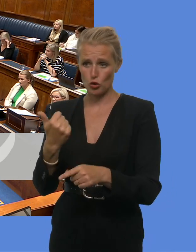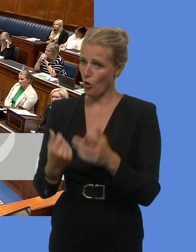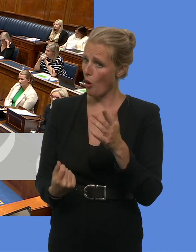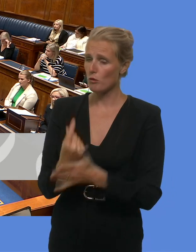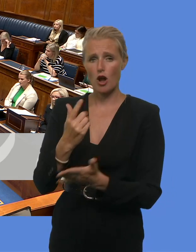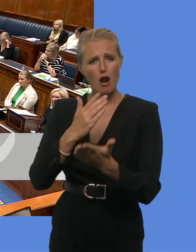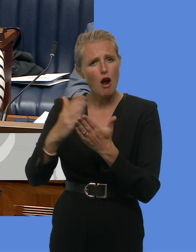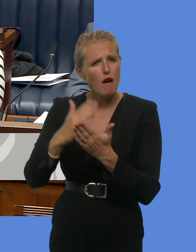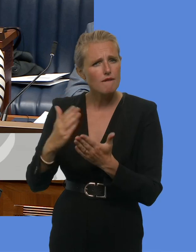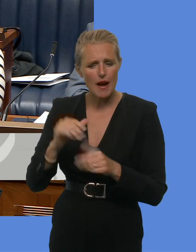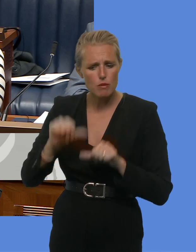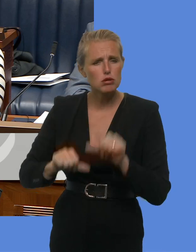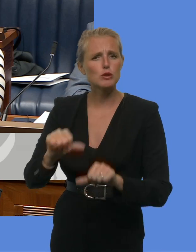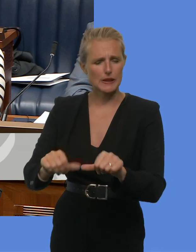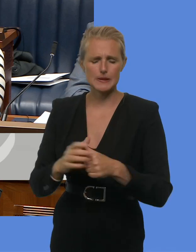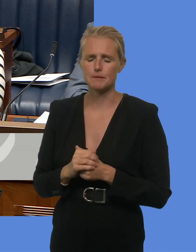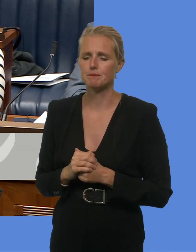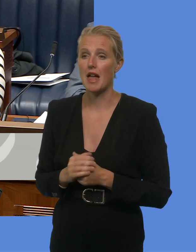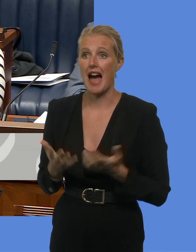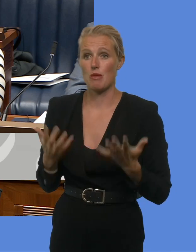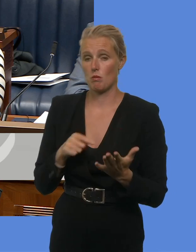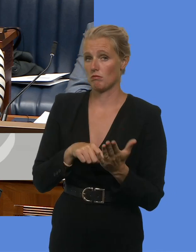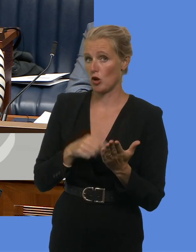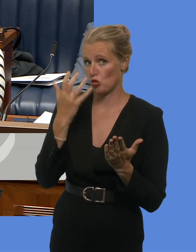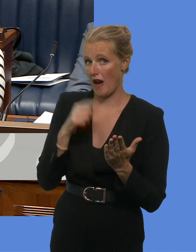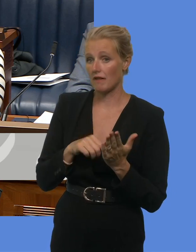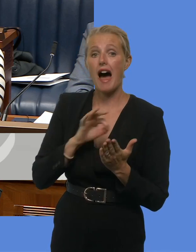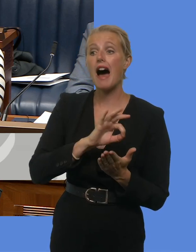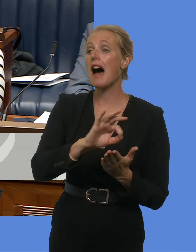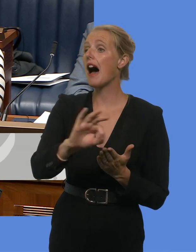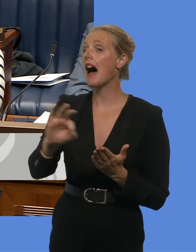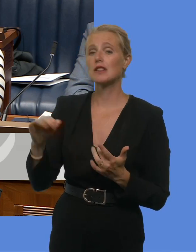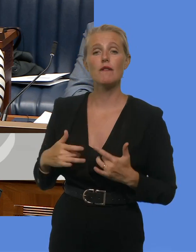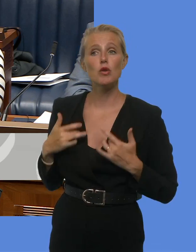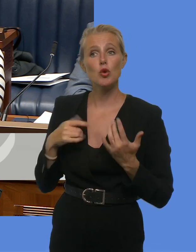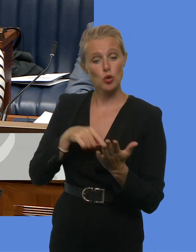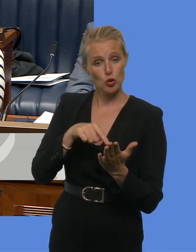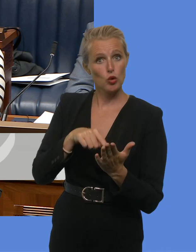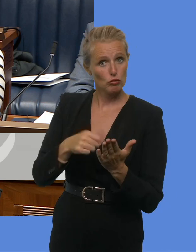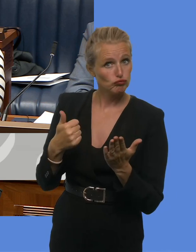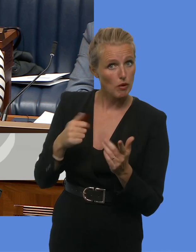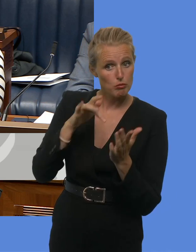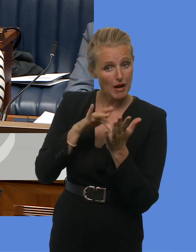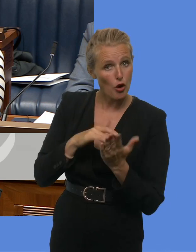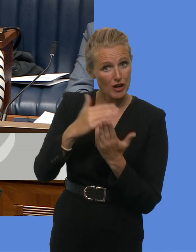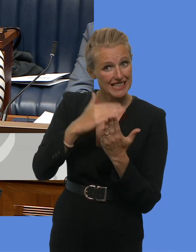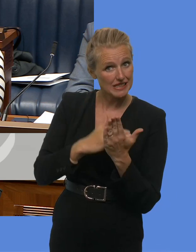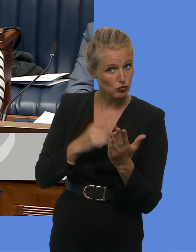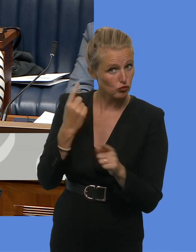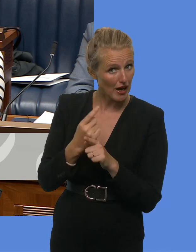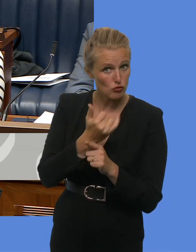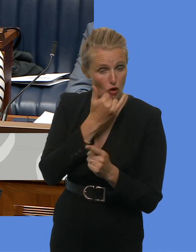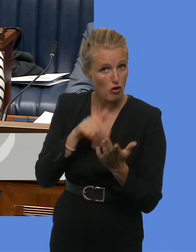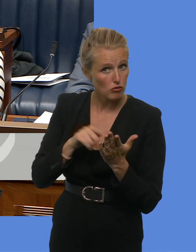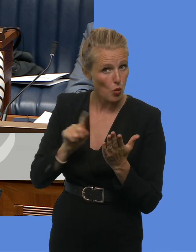to clarify the process. At the moment, this is a draft asking people what their view is of the prioritisation. But